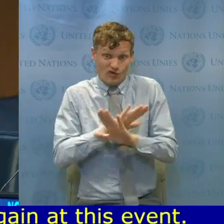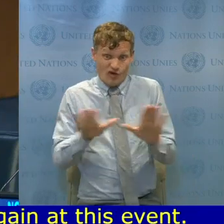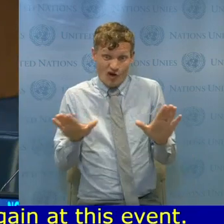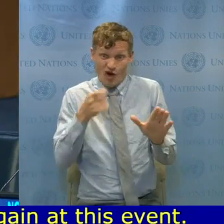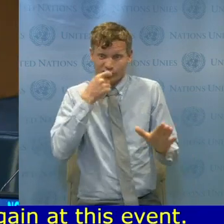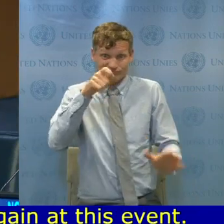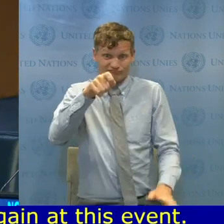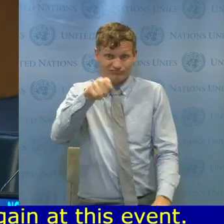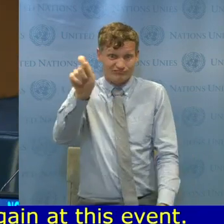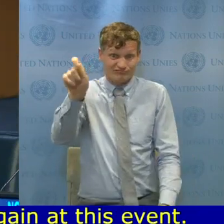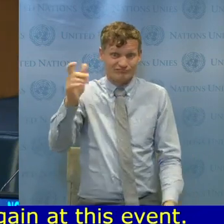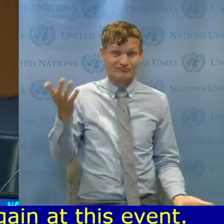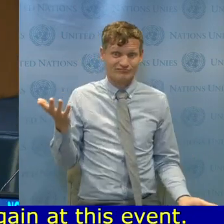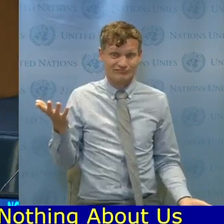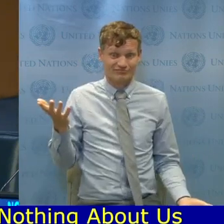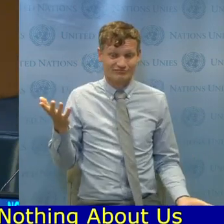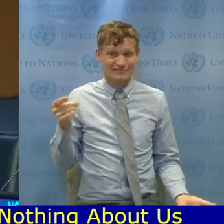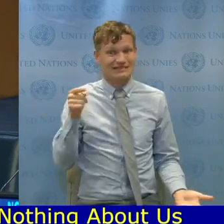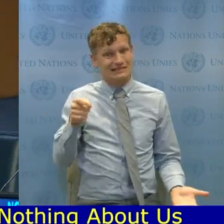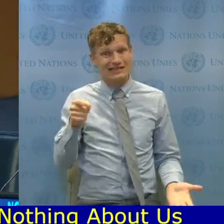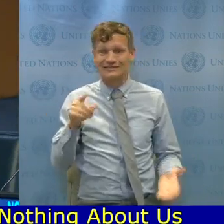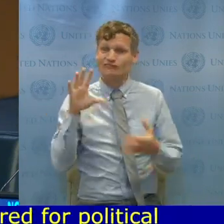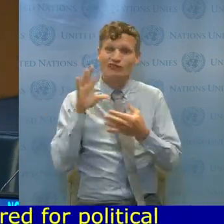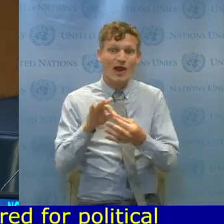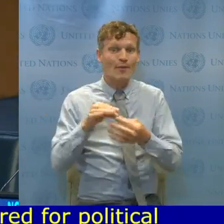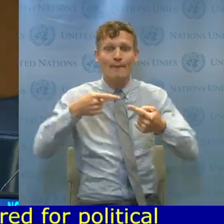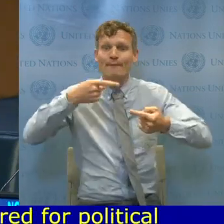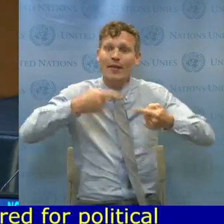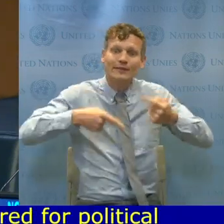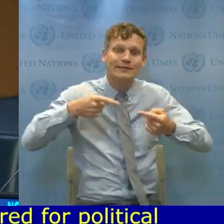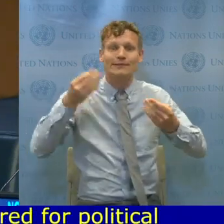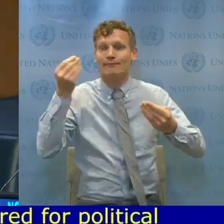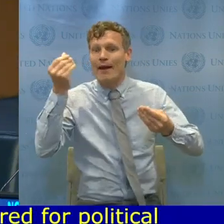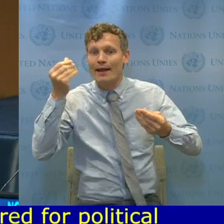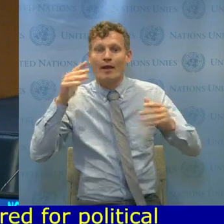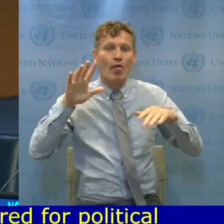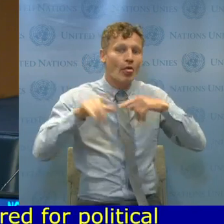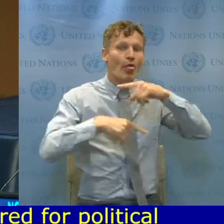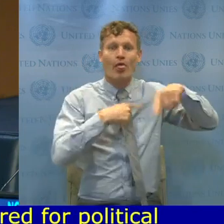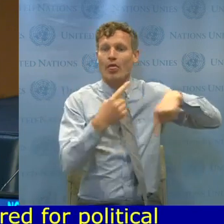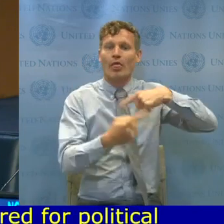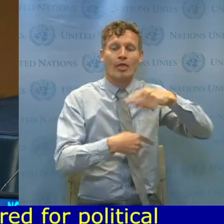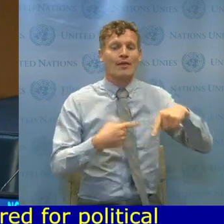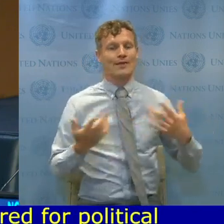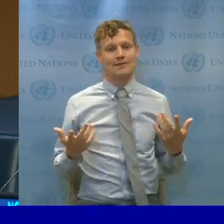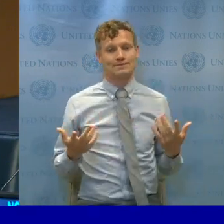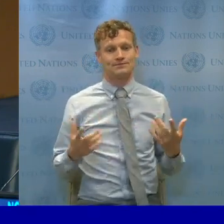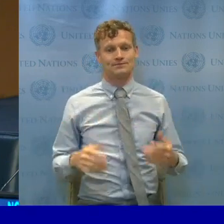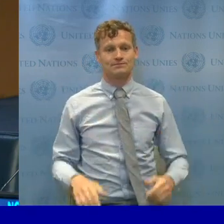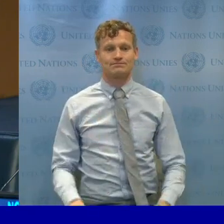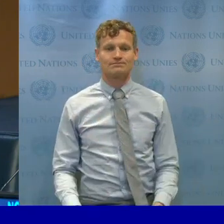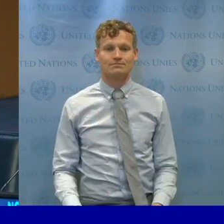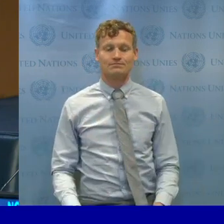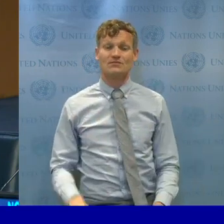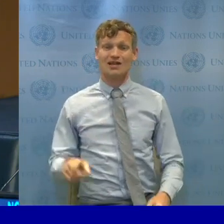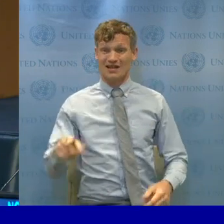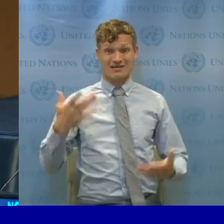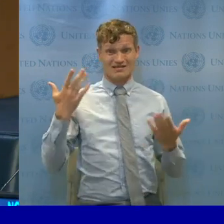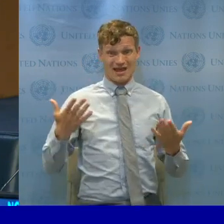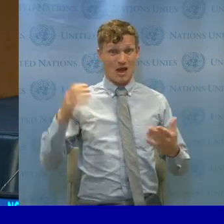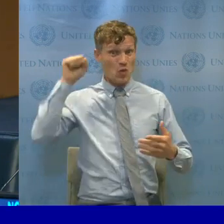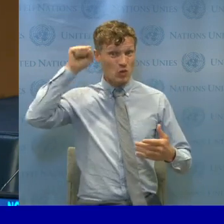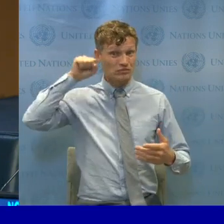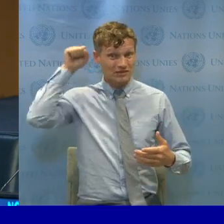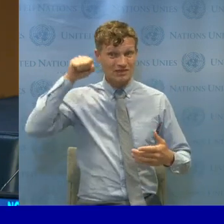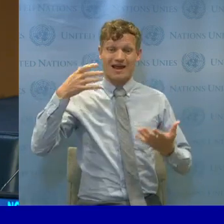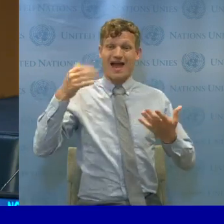Due to political division of the world into continents and historical context of Uzbekistan as post-Soviet country, our DPOs are in